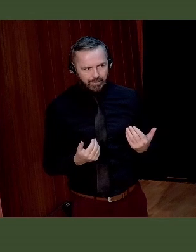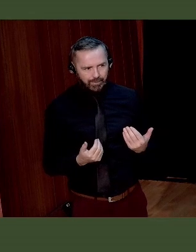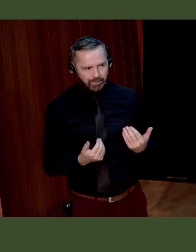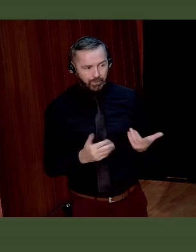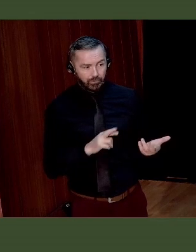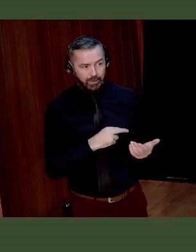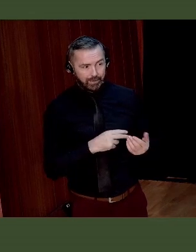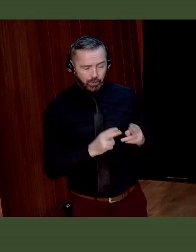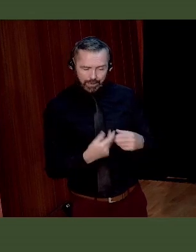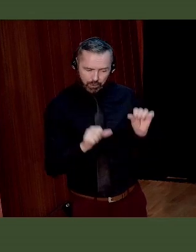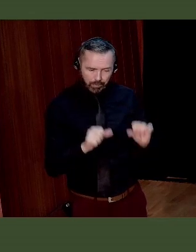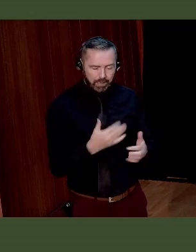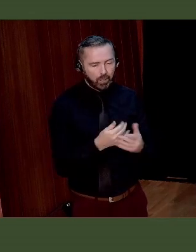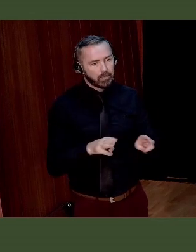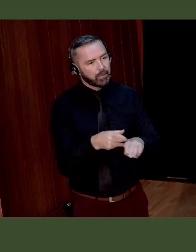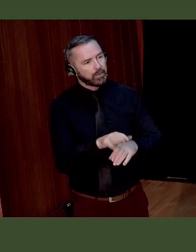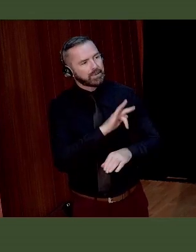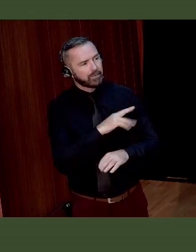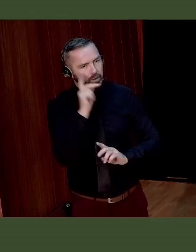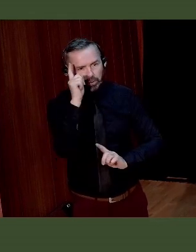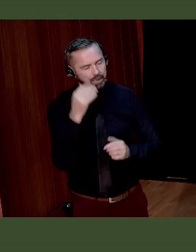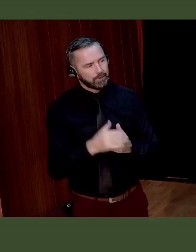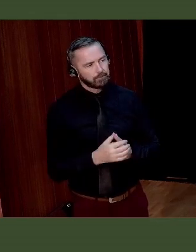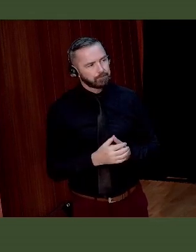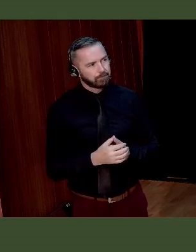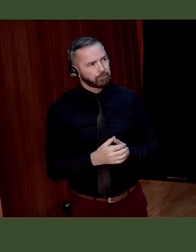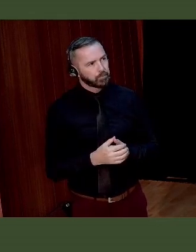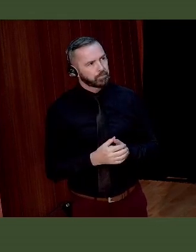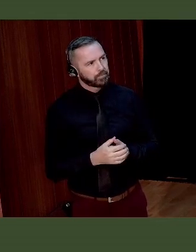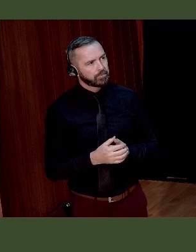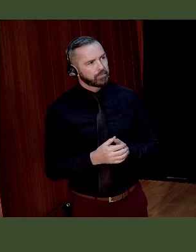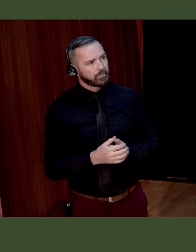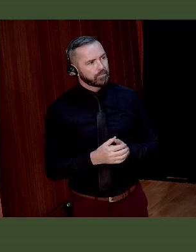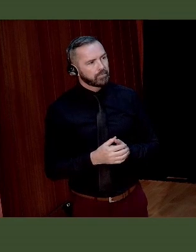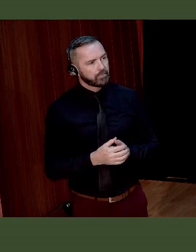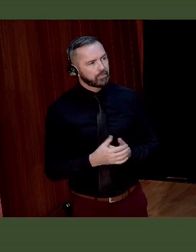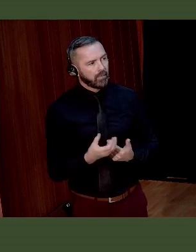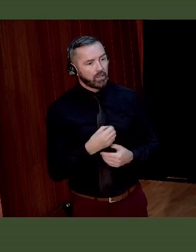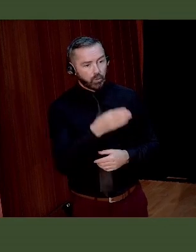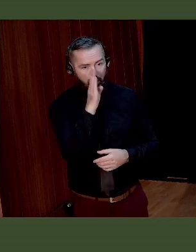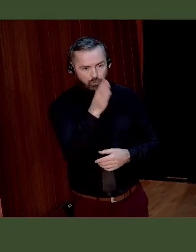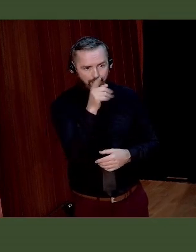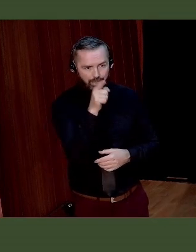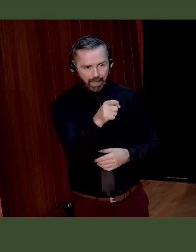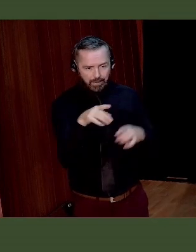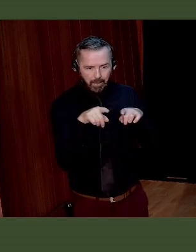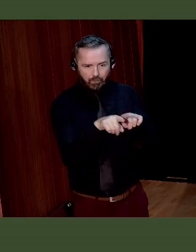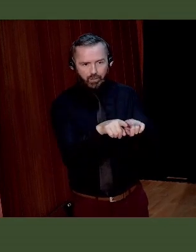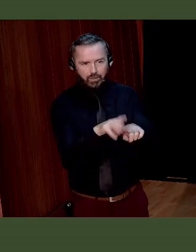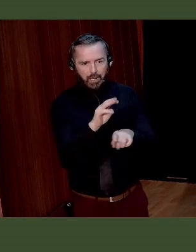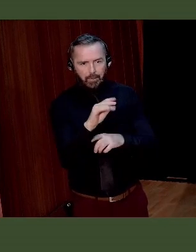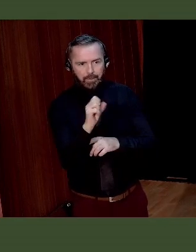it was as well to admit that a lot of the people themselves didn't understand it either. To address that paradox, I think,